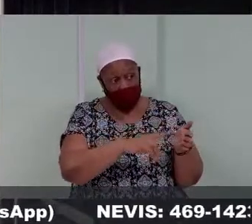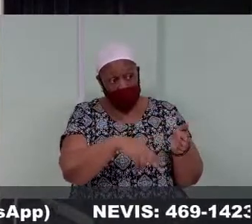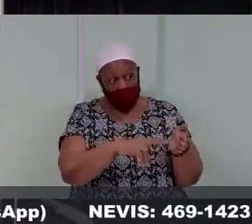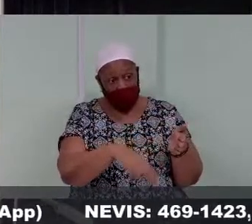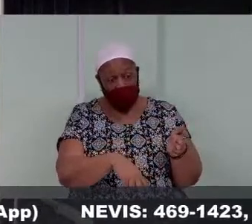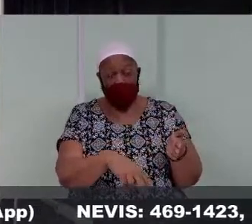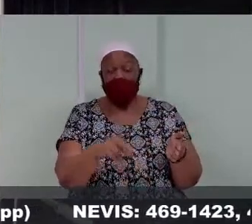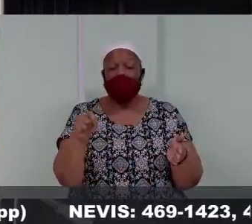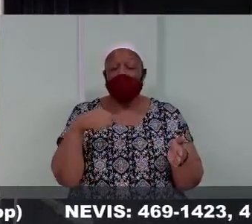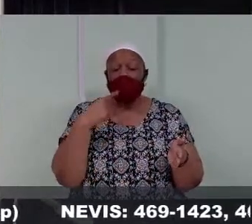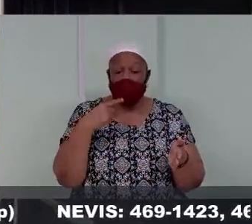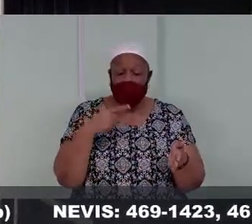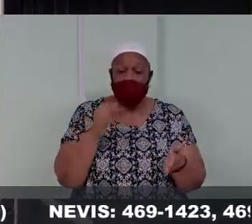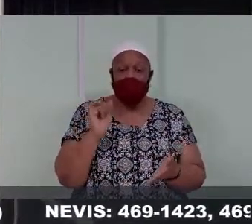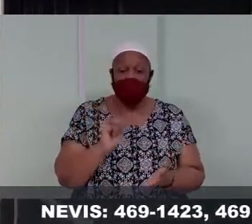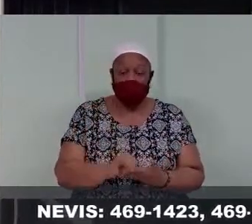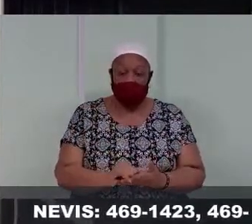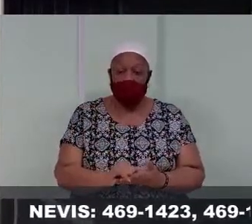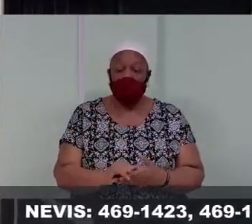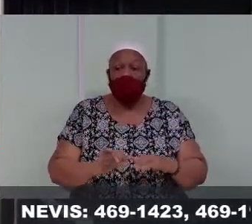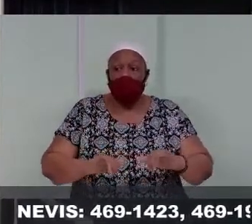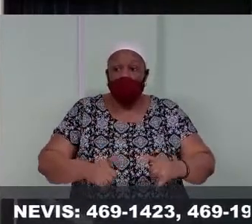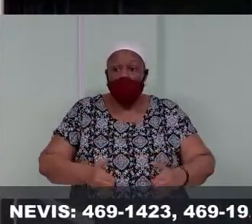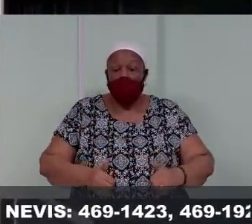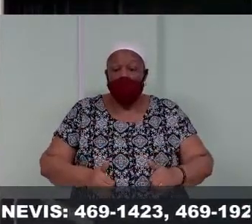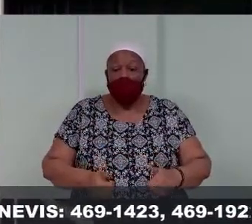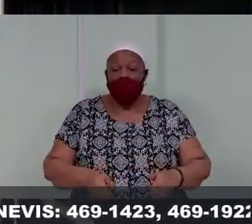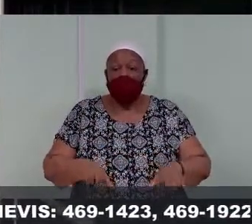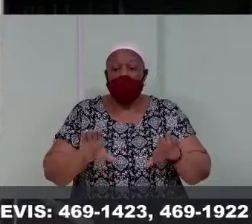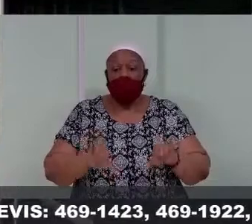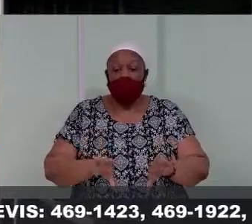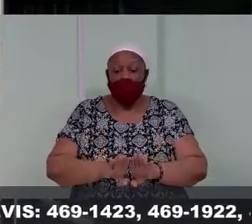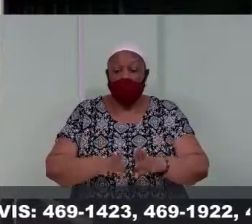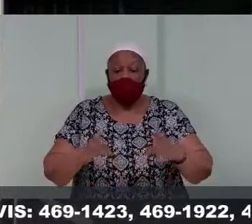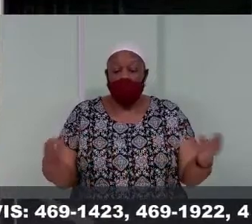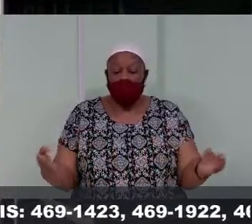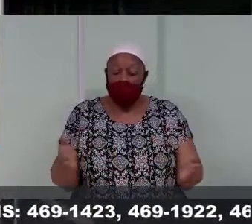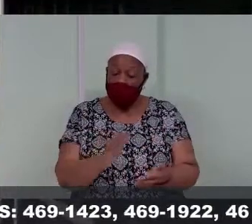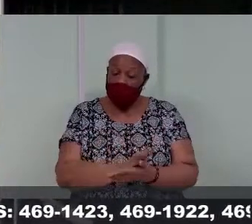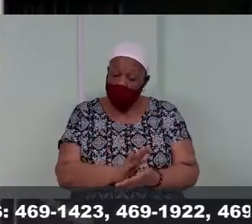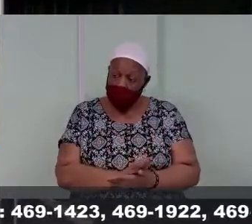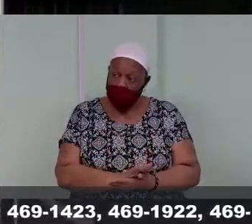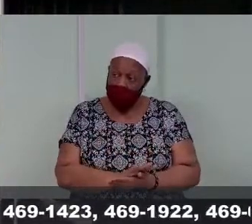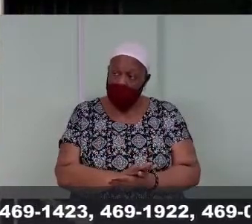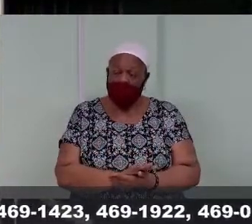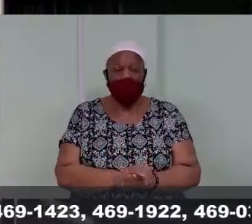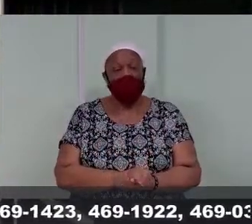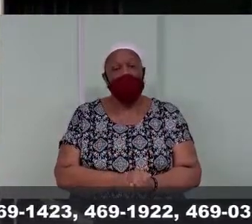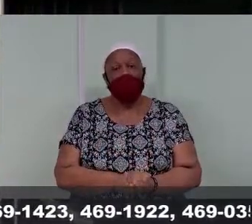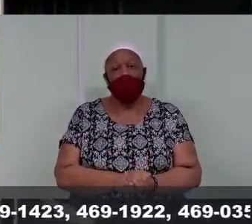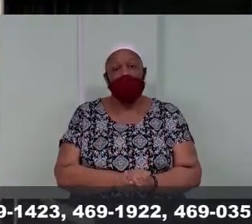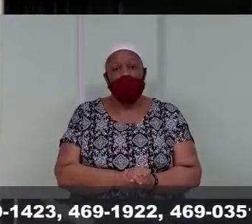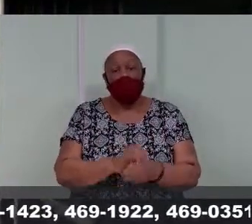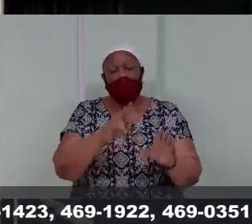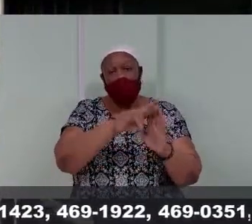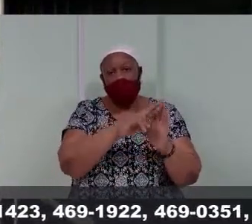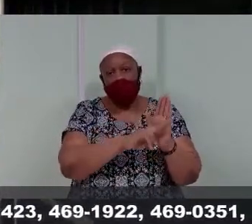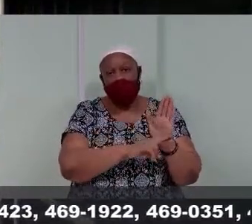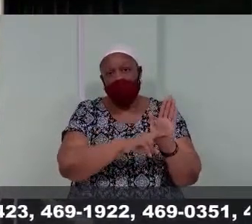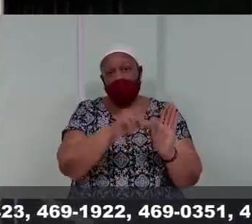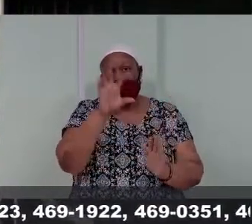and conditions under which these centers can operate. Regulation 9.2